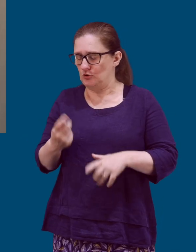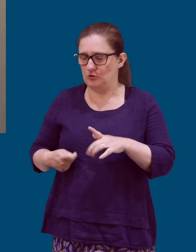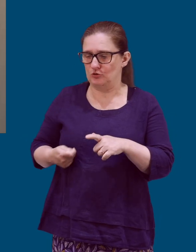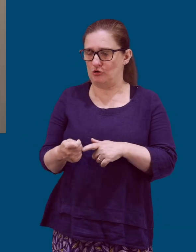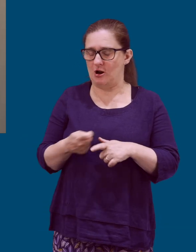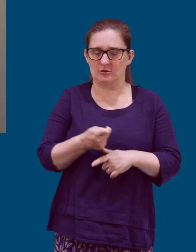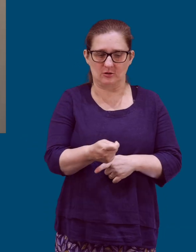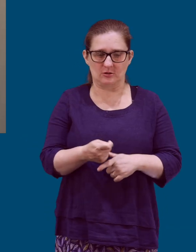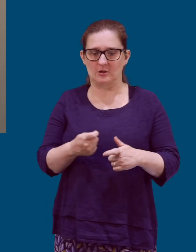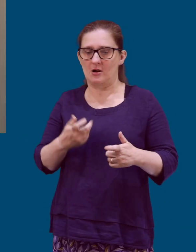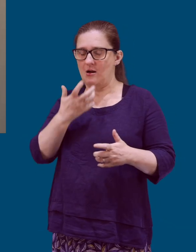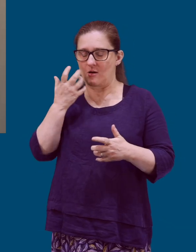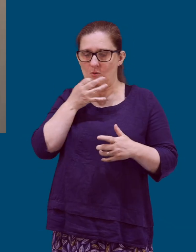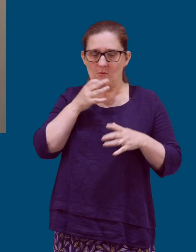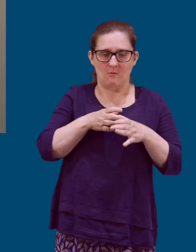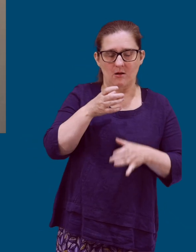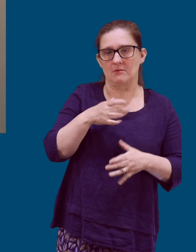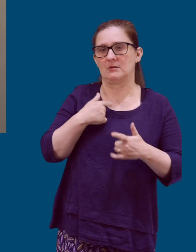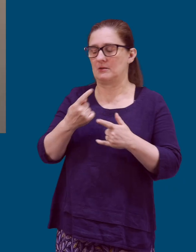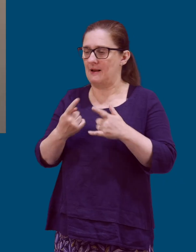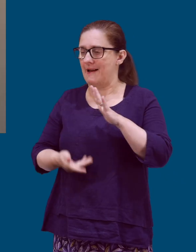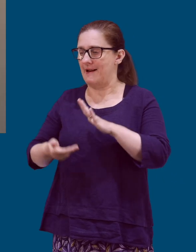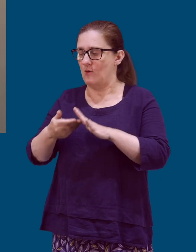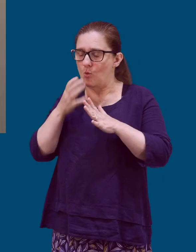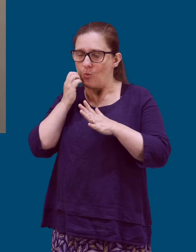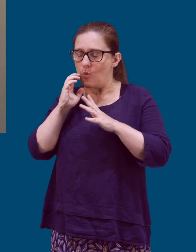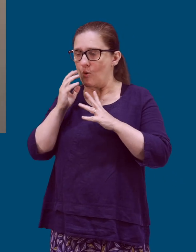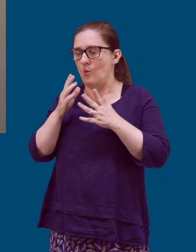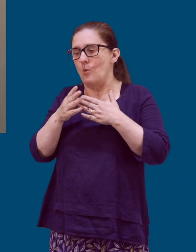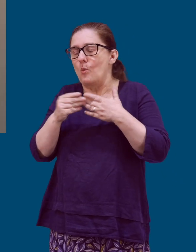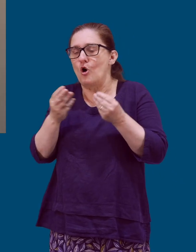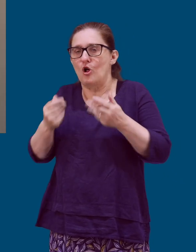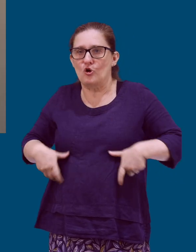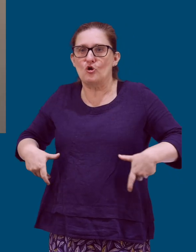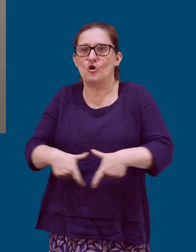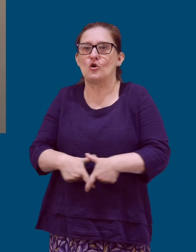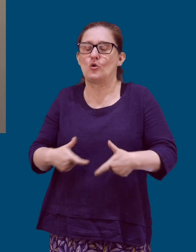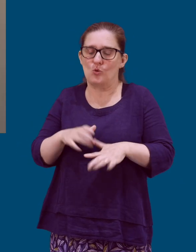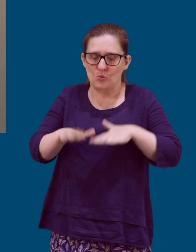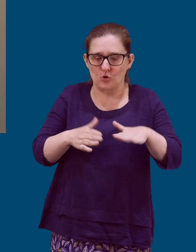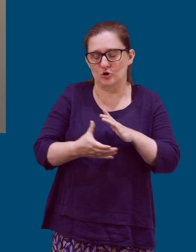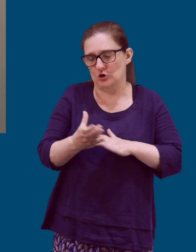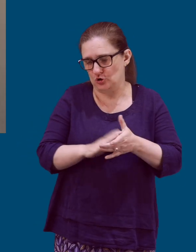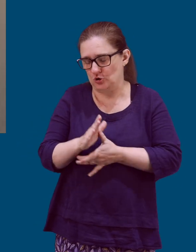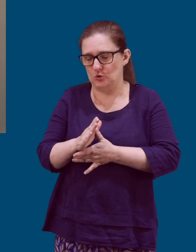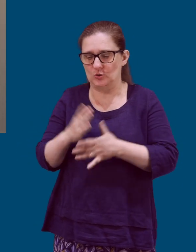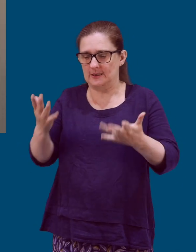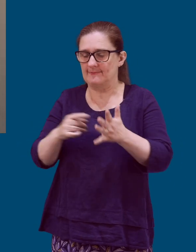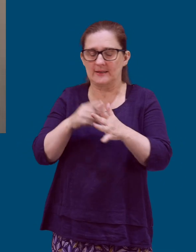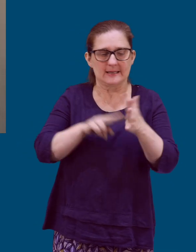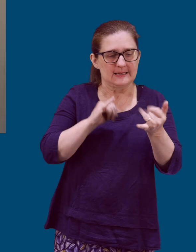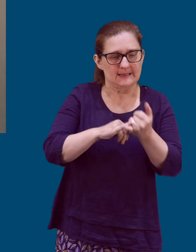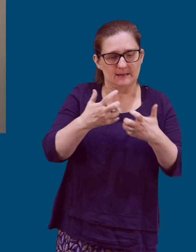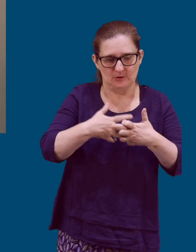water bottle, TENS machine, spare batteries, woolen girdle, extra painkillers, walking shoes, TENS machine bag, spare